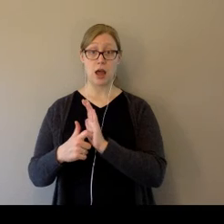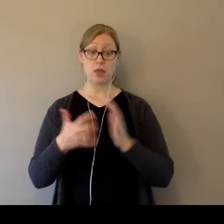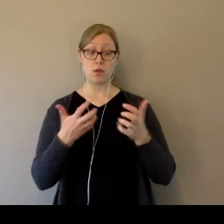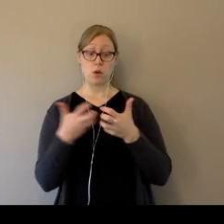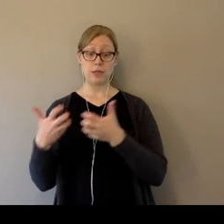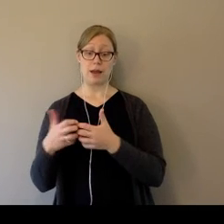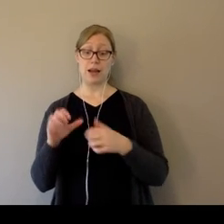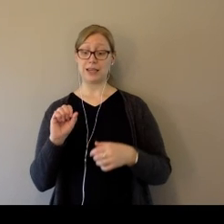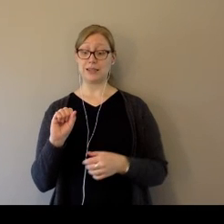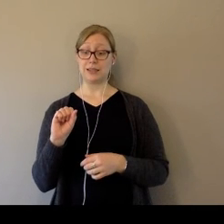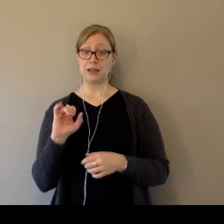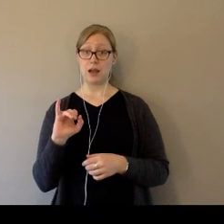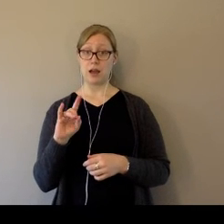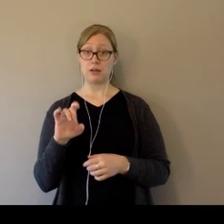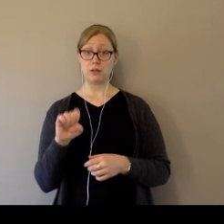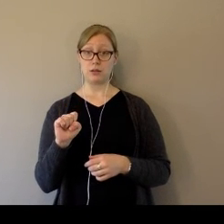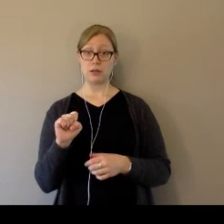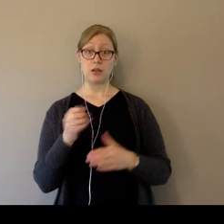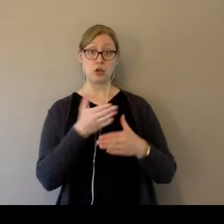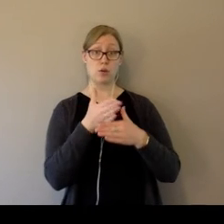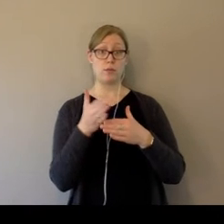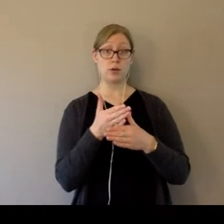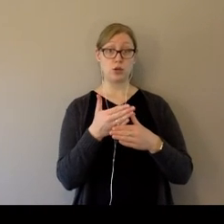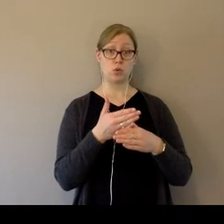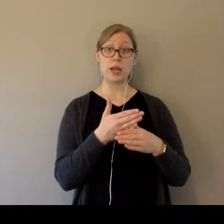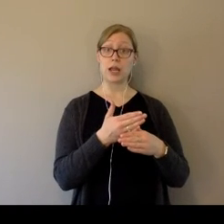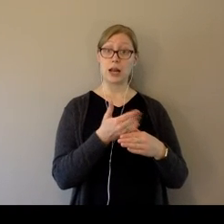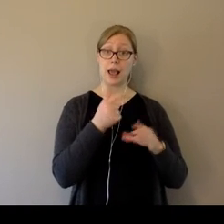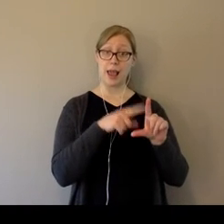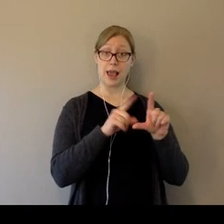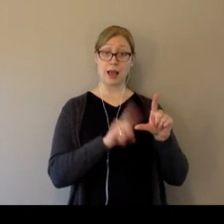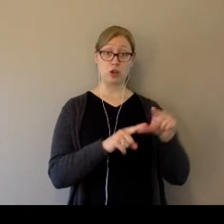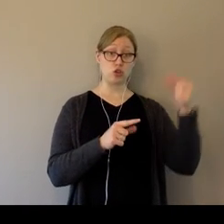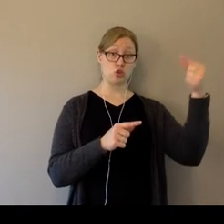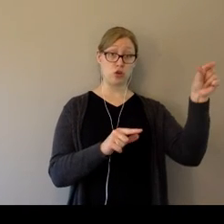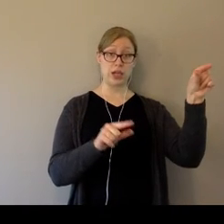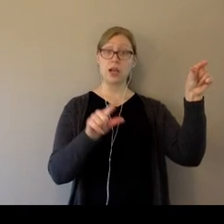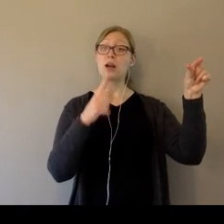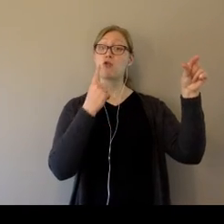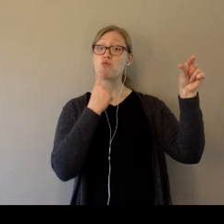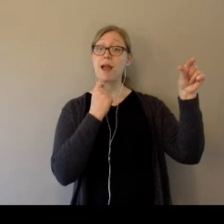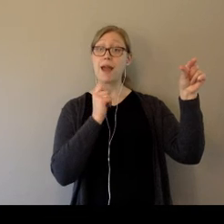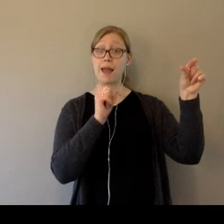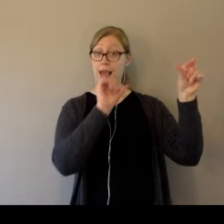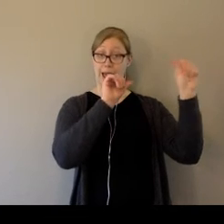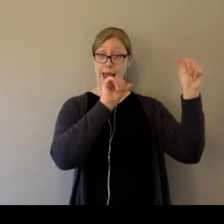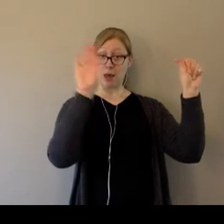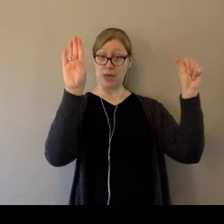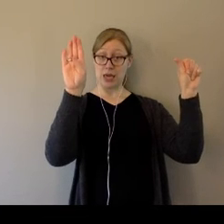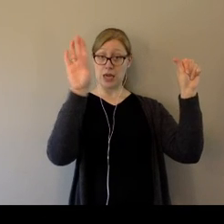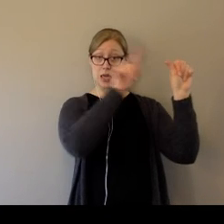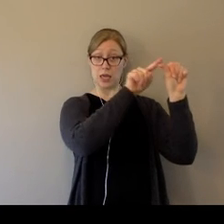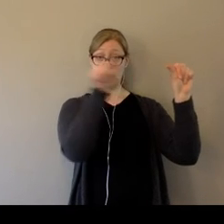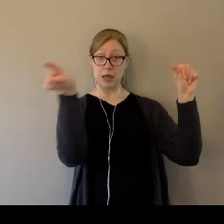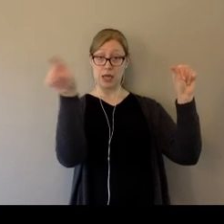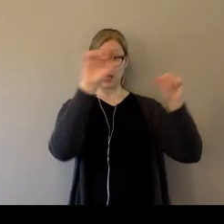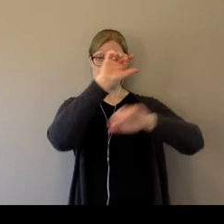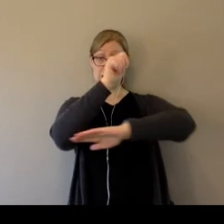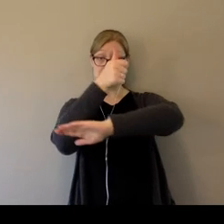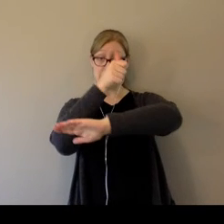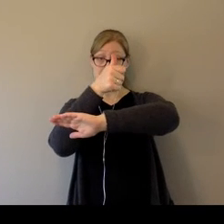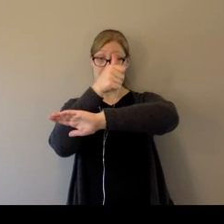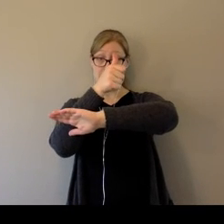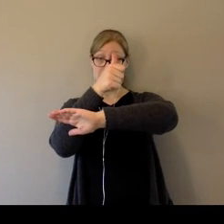the green and the red angle, AB, so AB is going to correspond